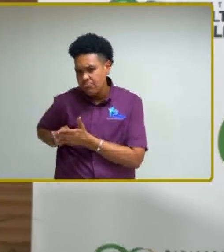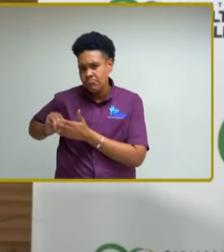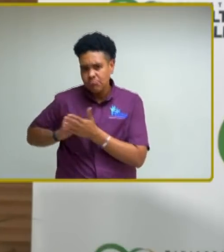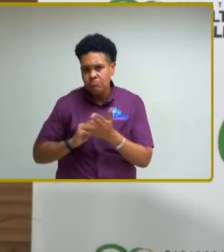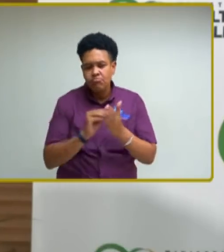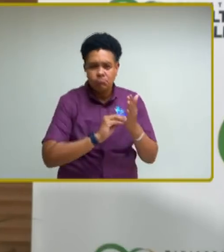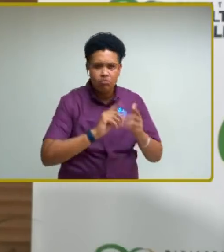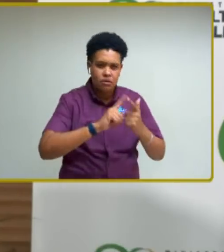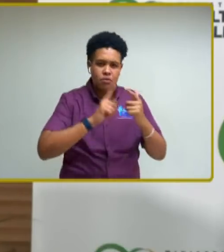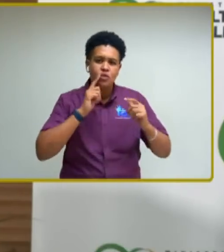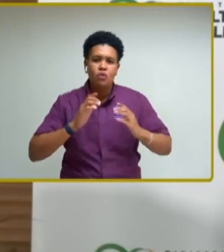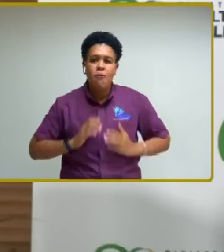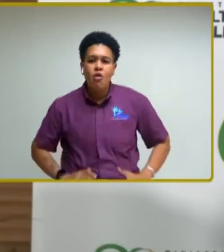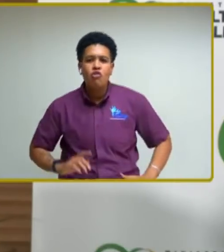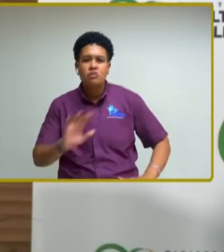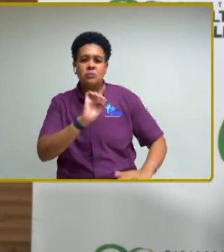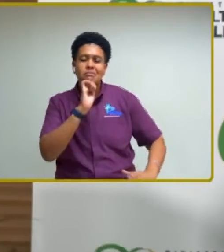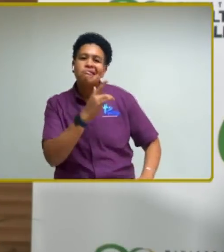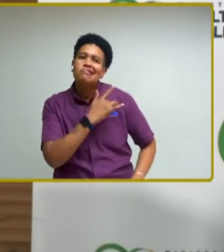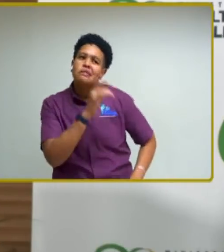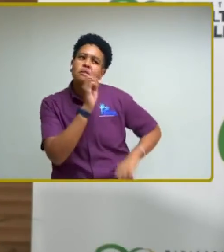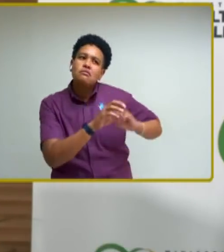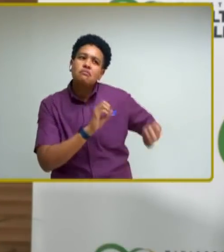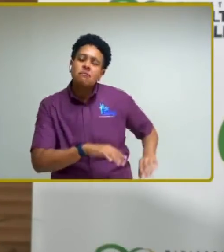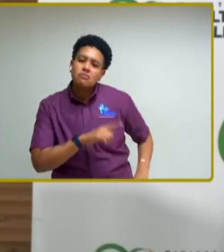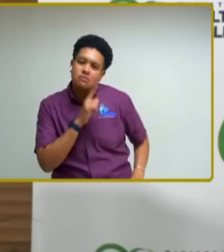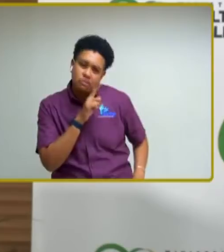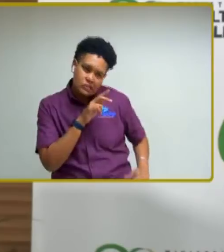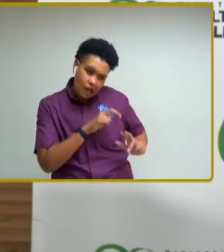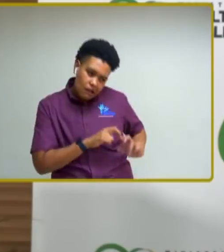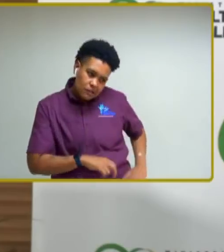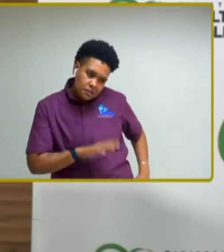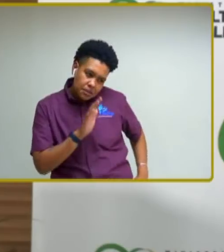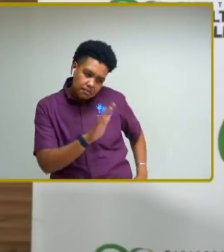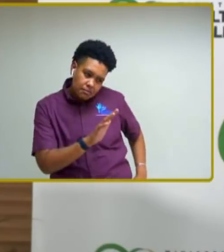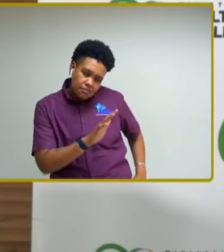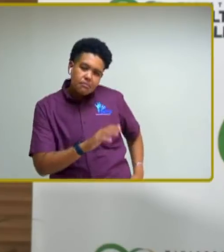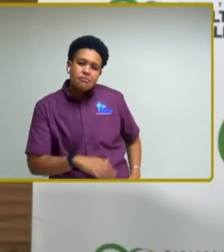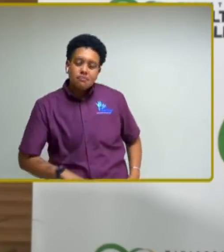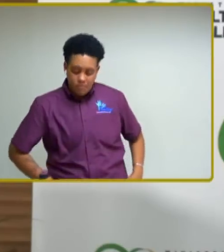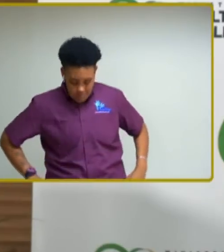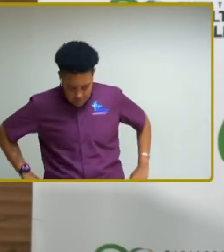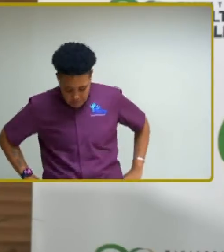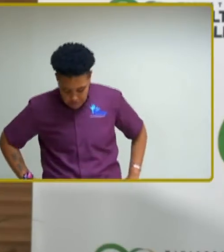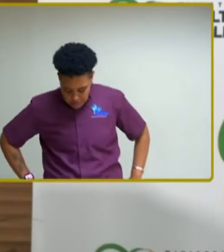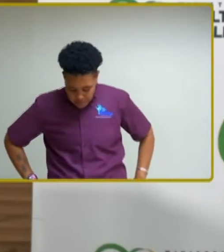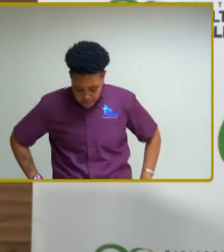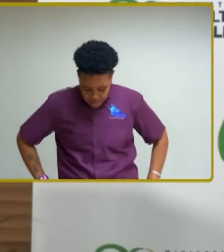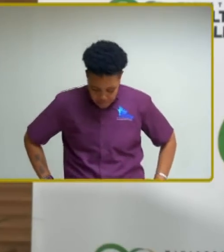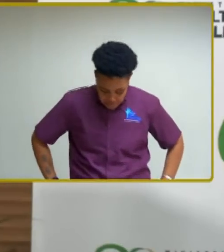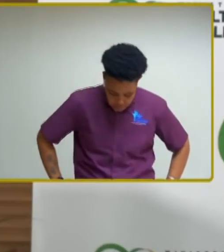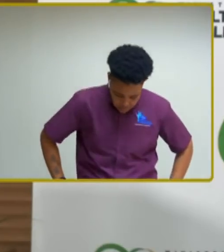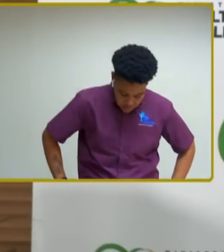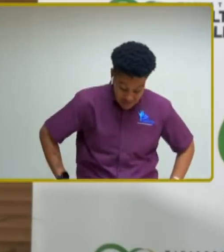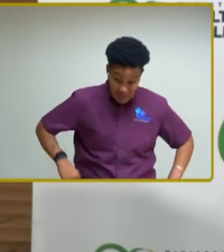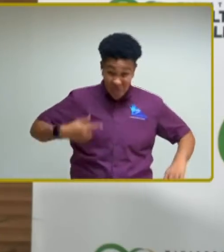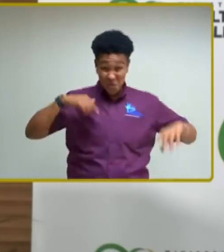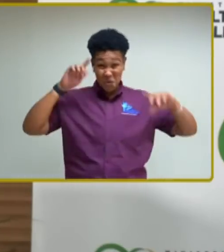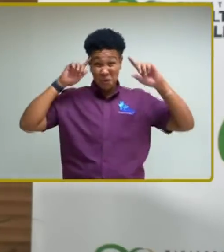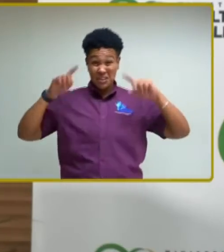some customer sensitivity assessments, and we will be testing